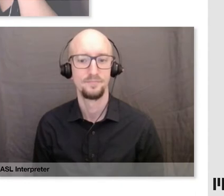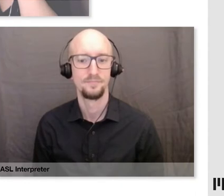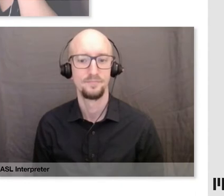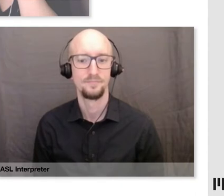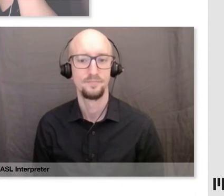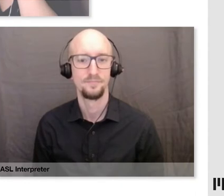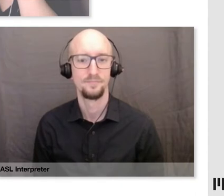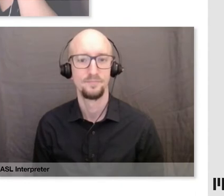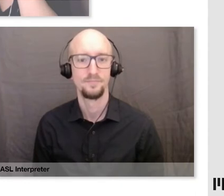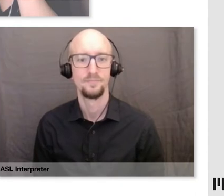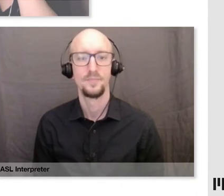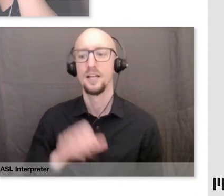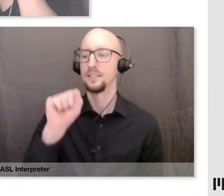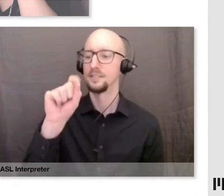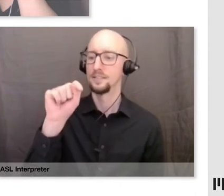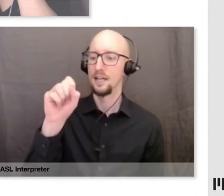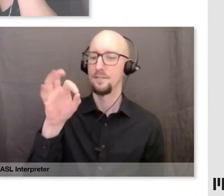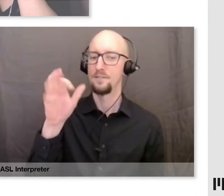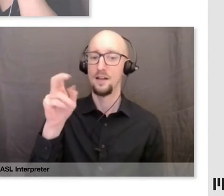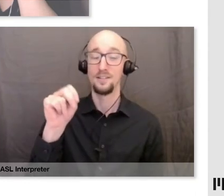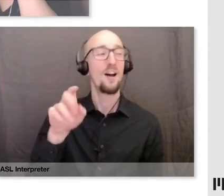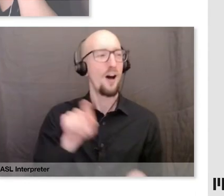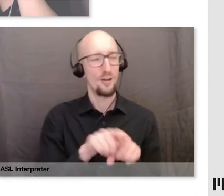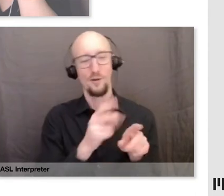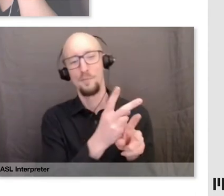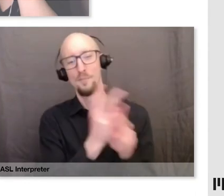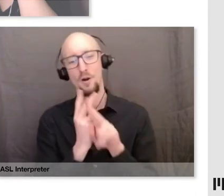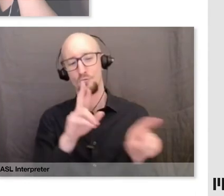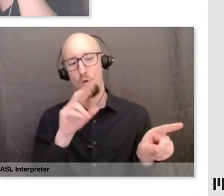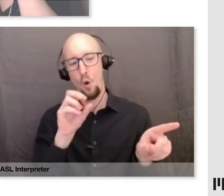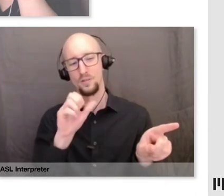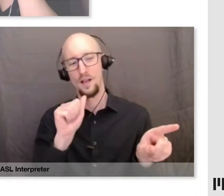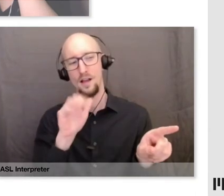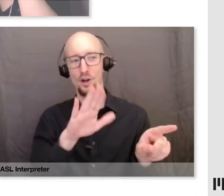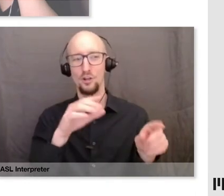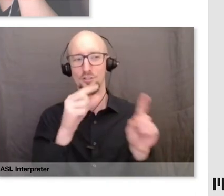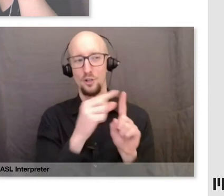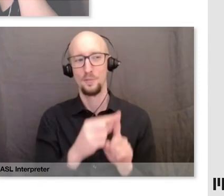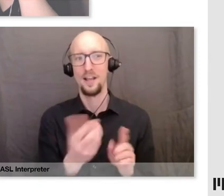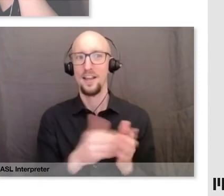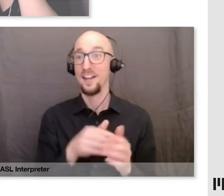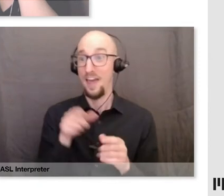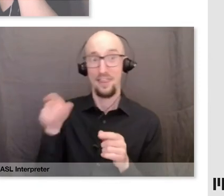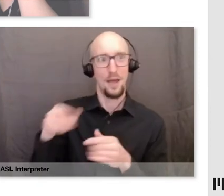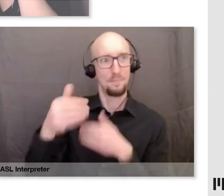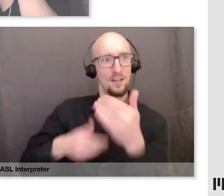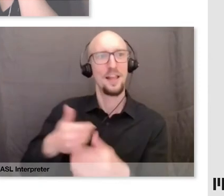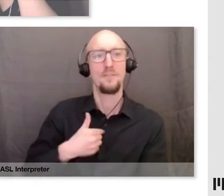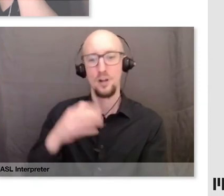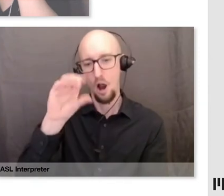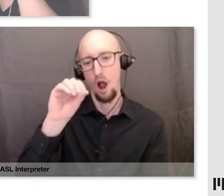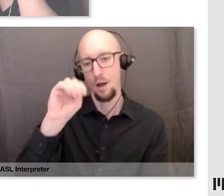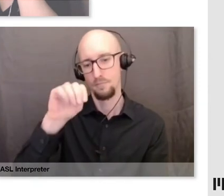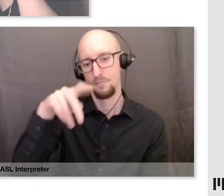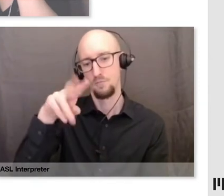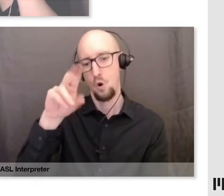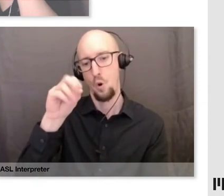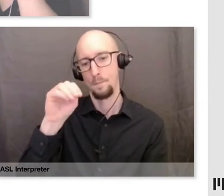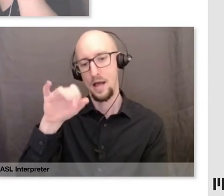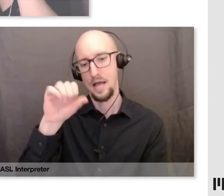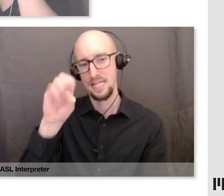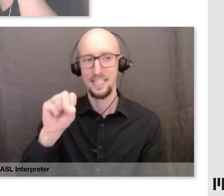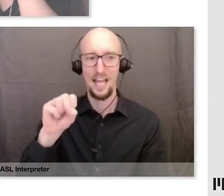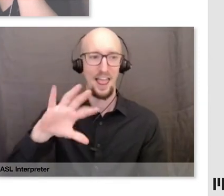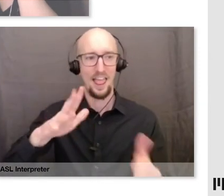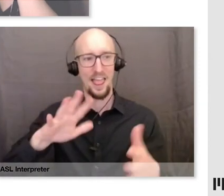And also, to use Rosa's terms again, there are compromises built into the kinds of theoretical commitments that you want to